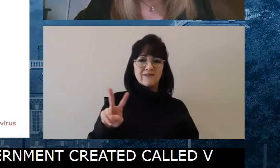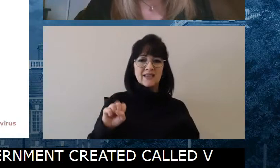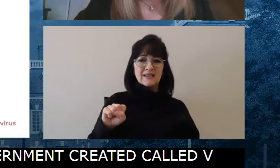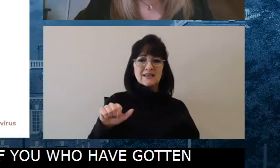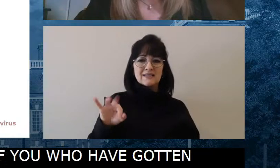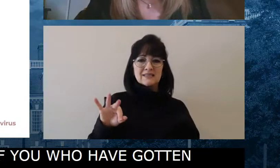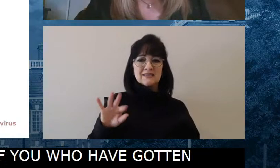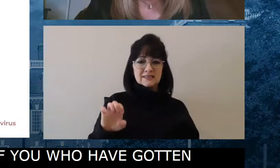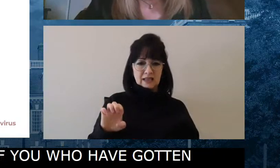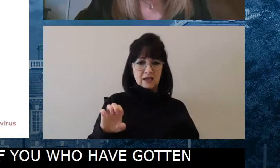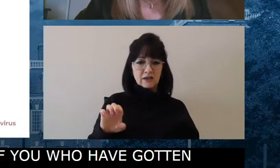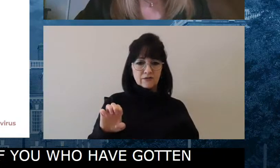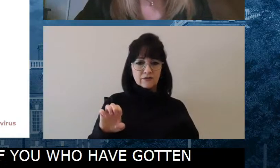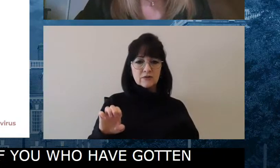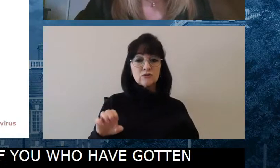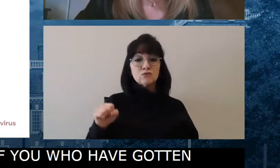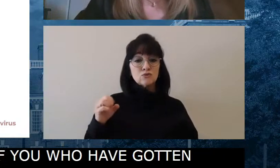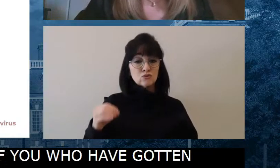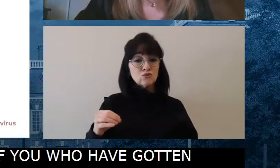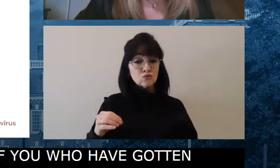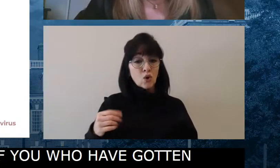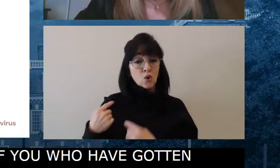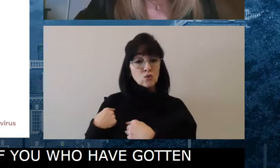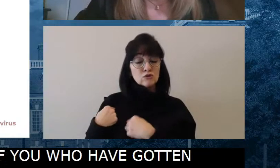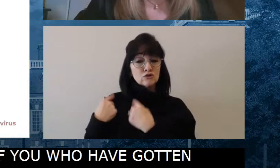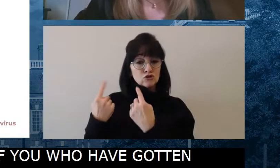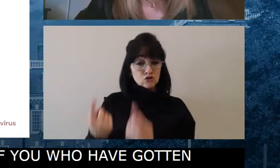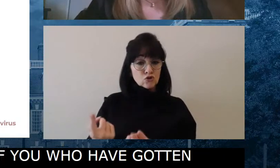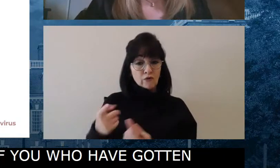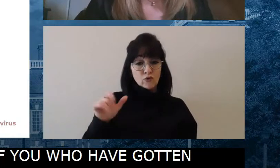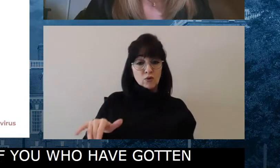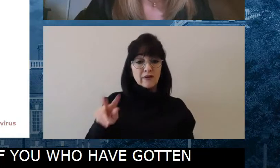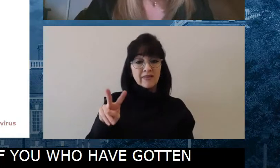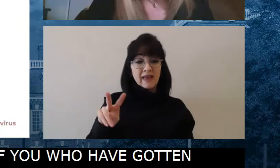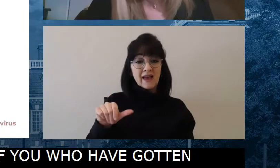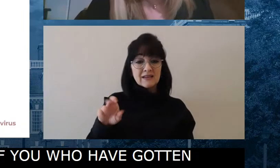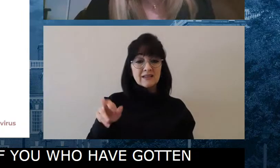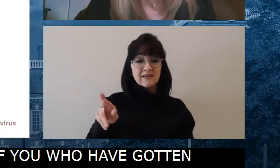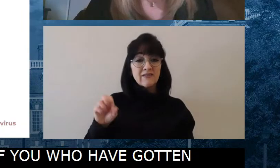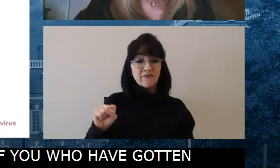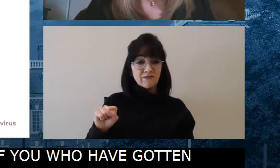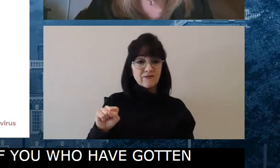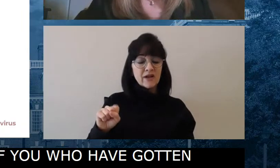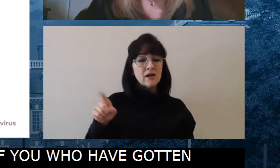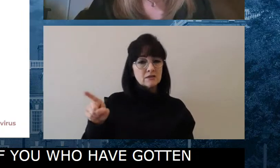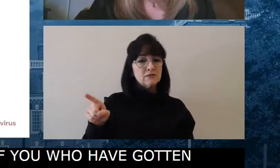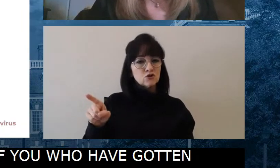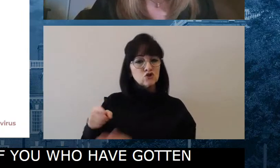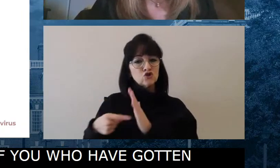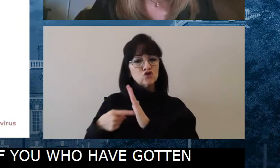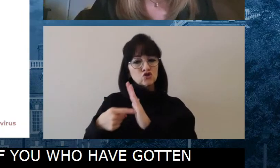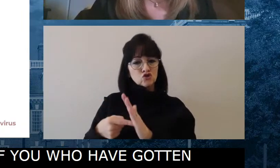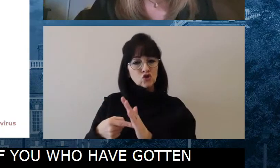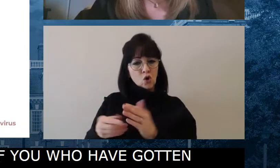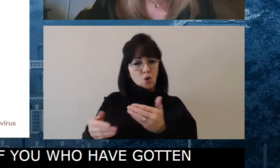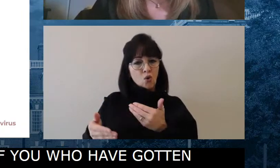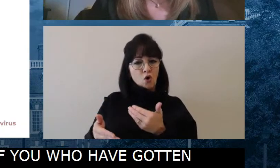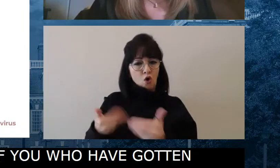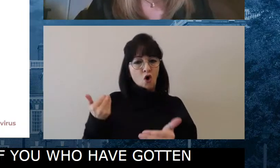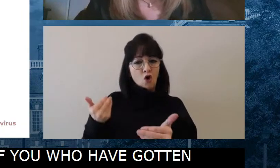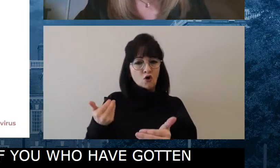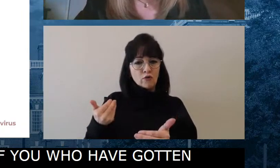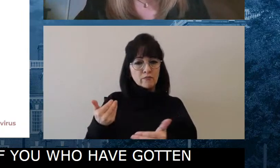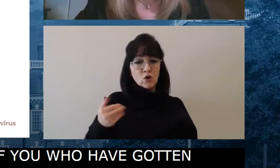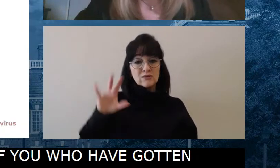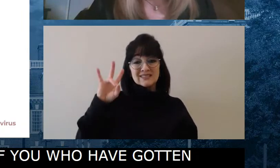doses administered so far, VAERS has shown almost a little bit shy of 7,000